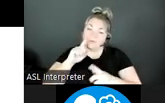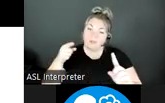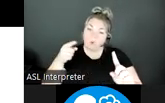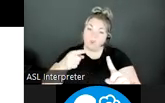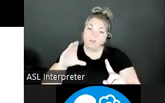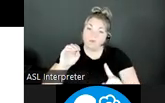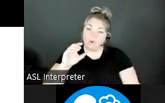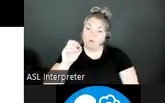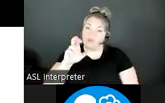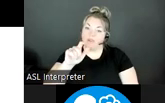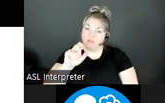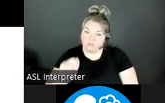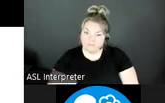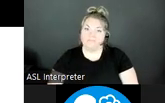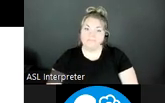co-creation?